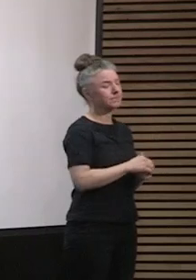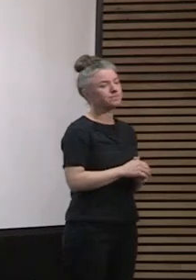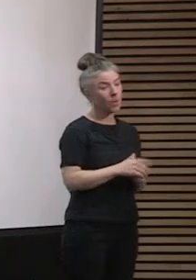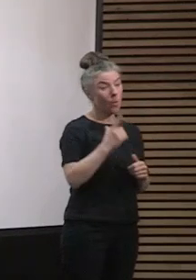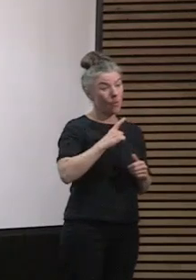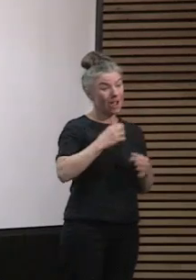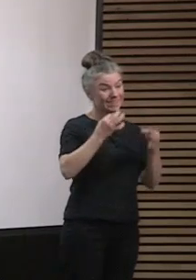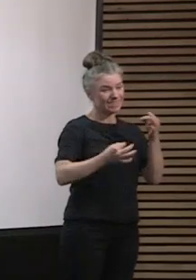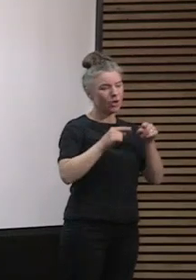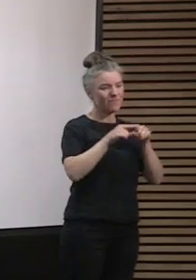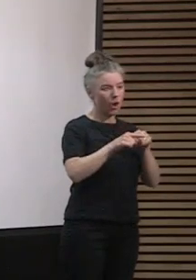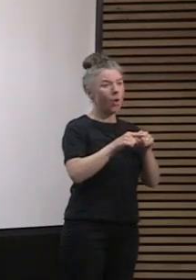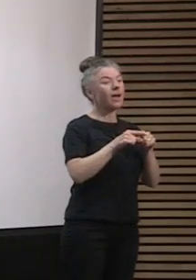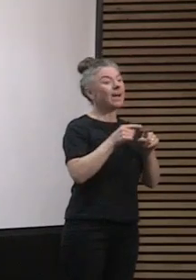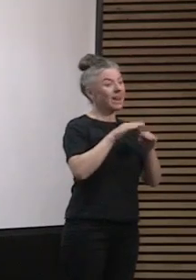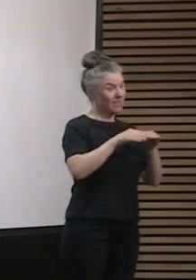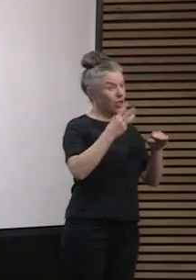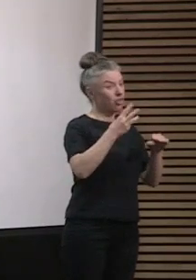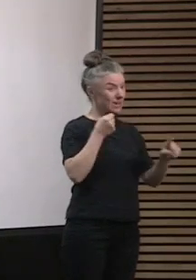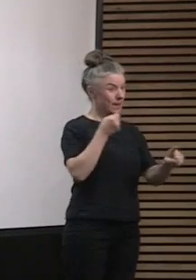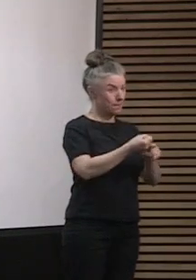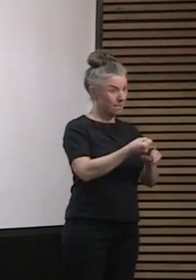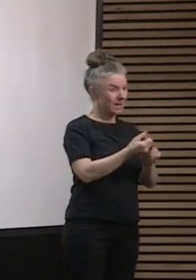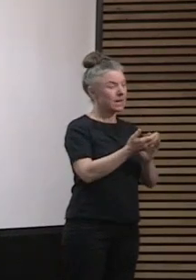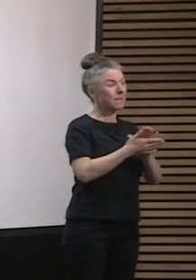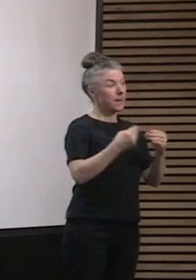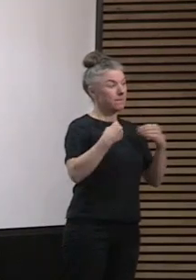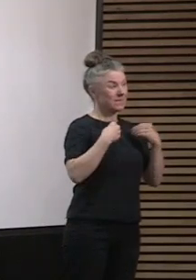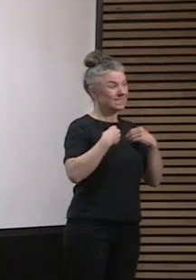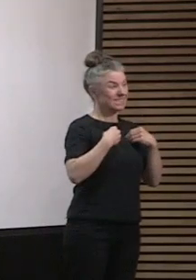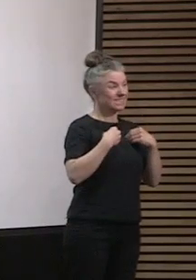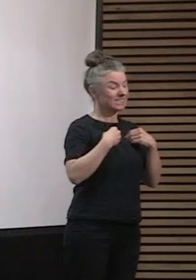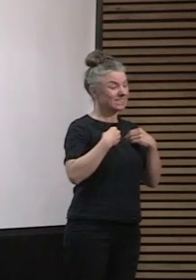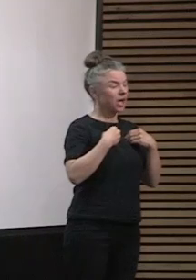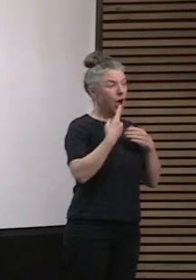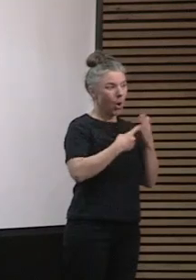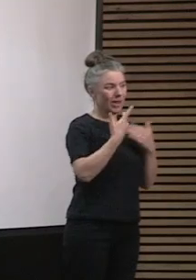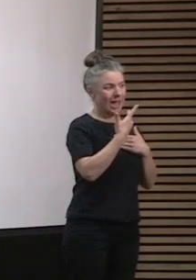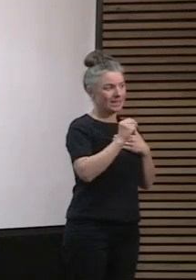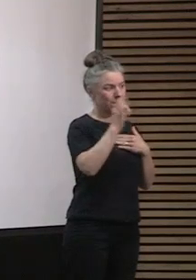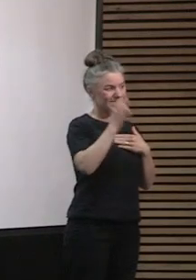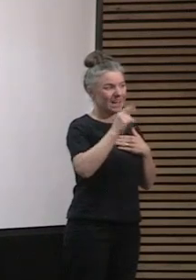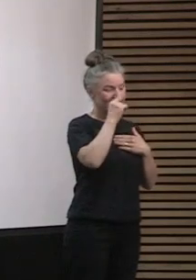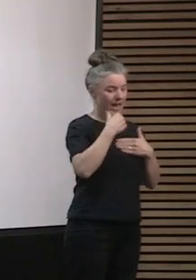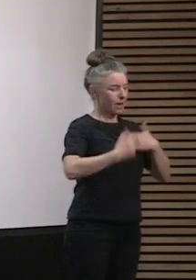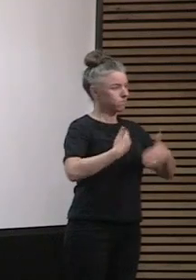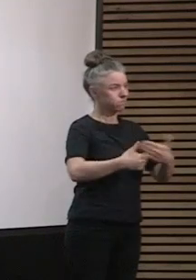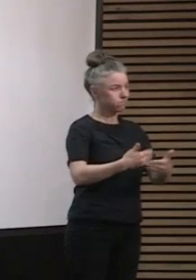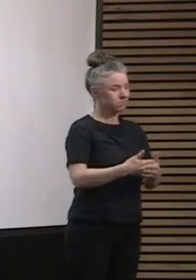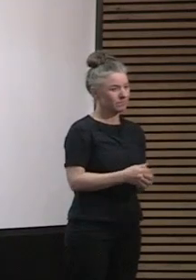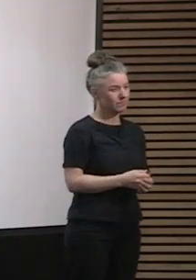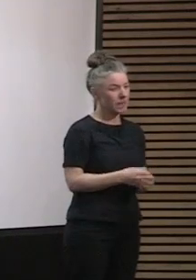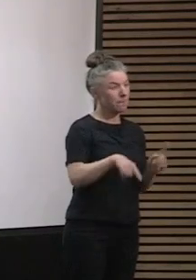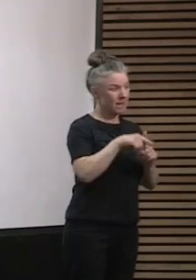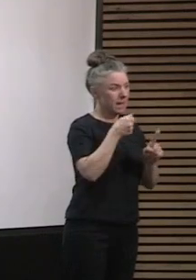on, as the Prime Minister said, taking you down to around 80% of activity and that flow on. So it's based on that change. It is, and